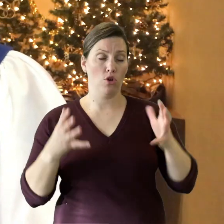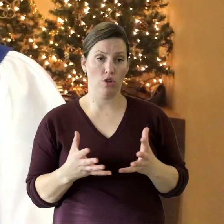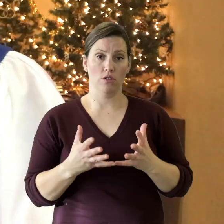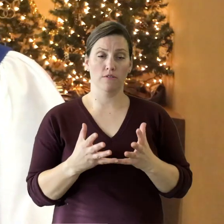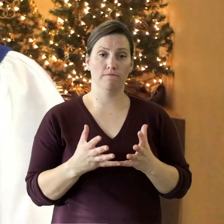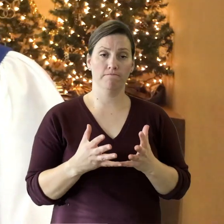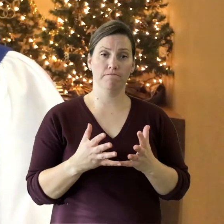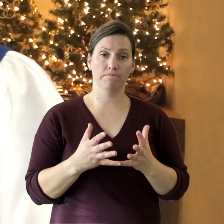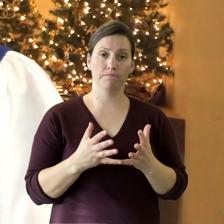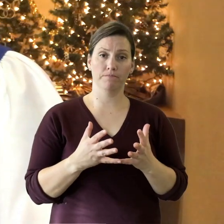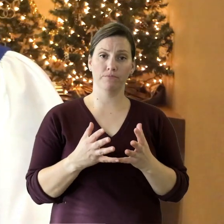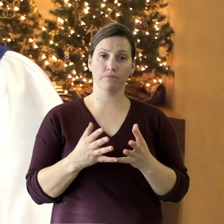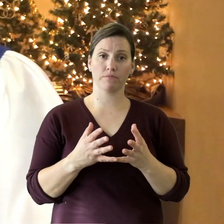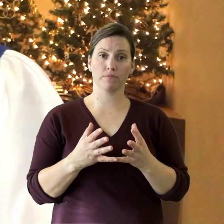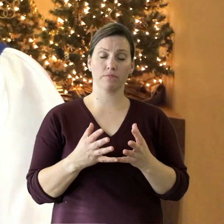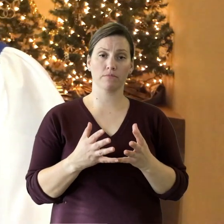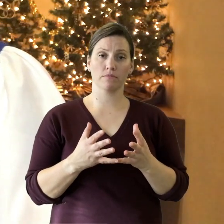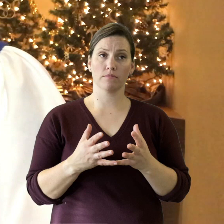world.